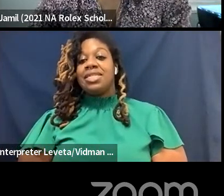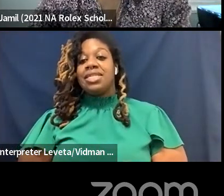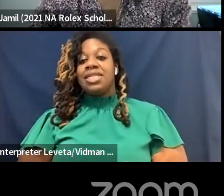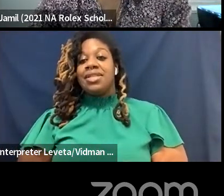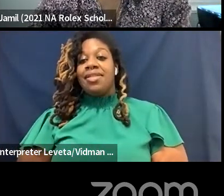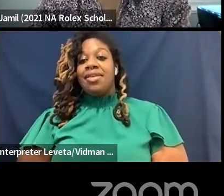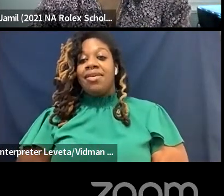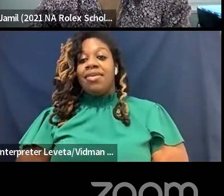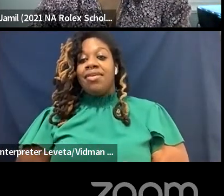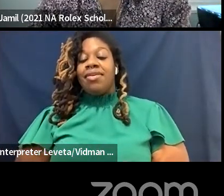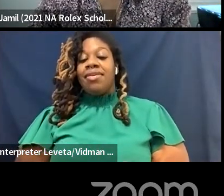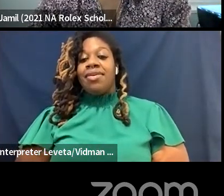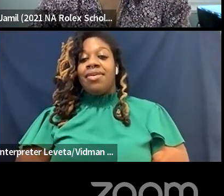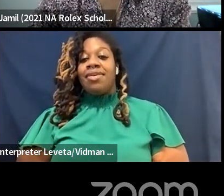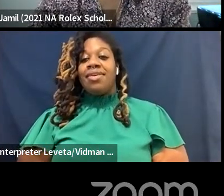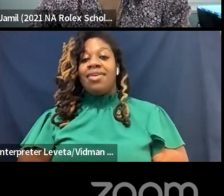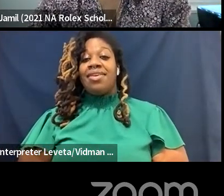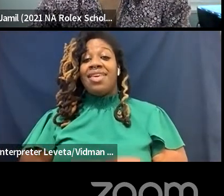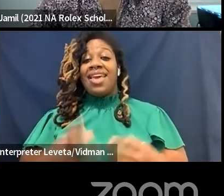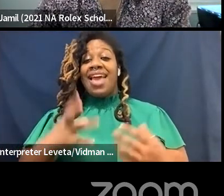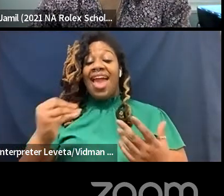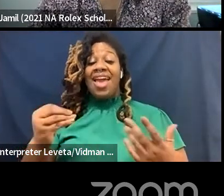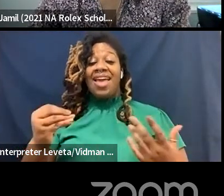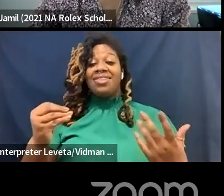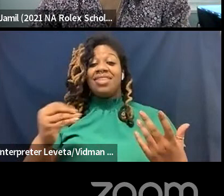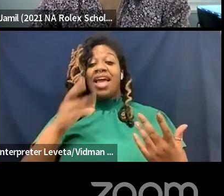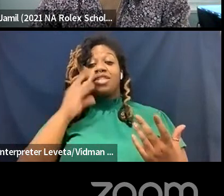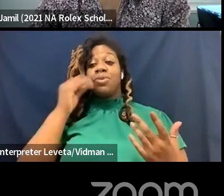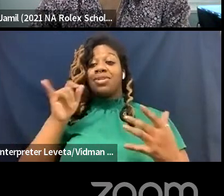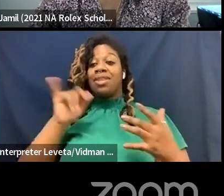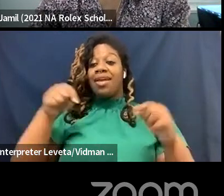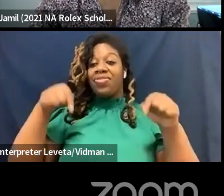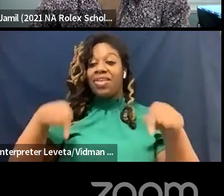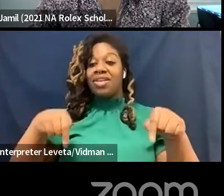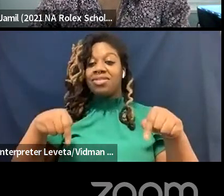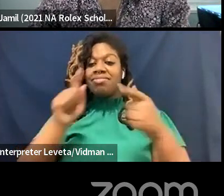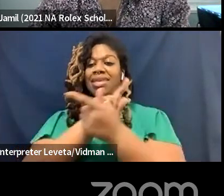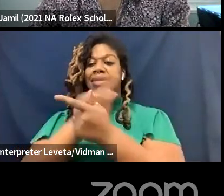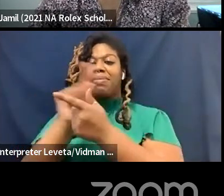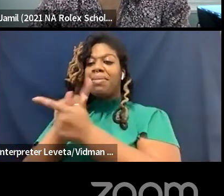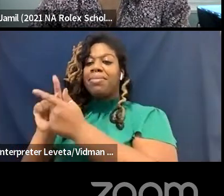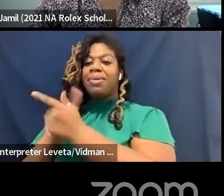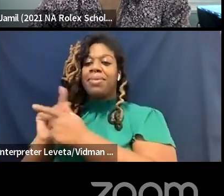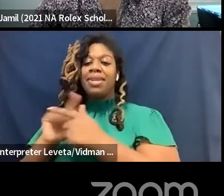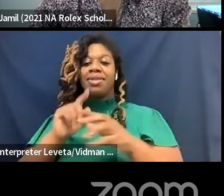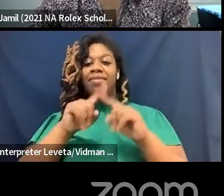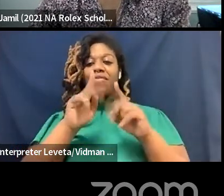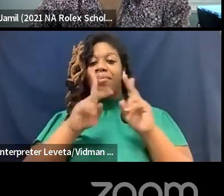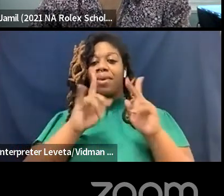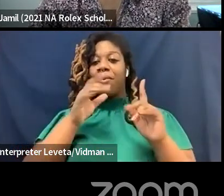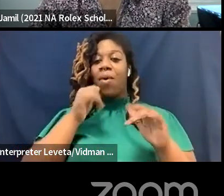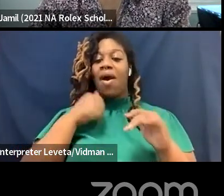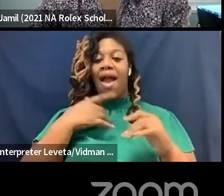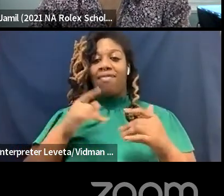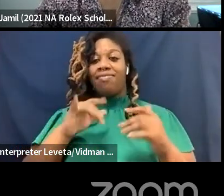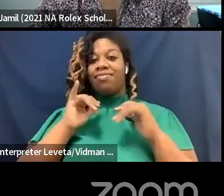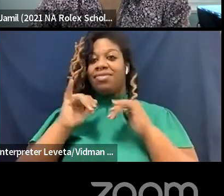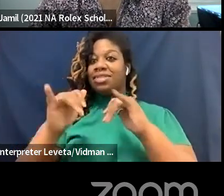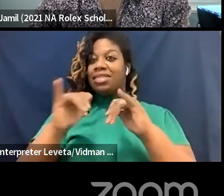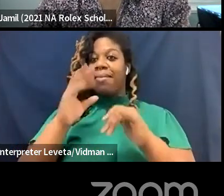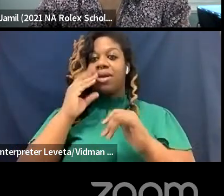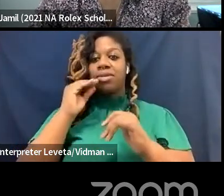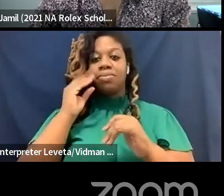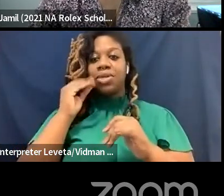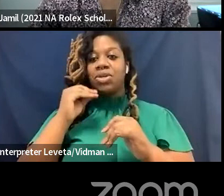like experiences like this, the people you meet, hearing other people's dive stories, hearing their experiences. It opens you up to